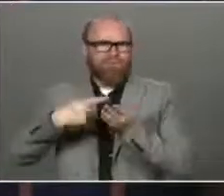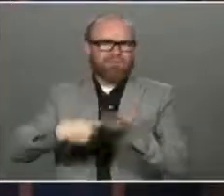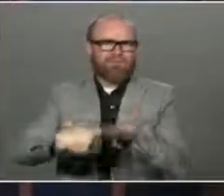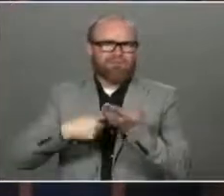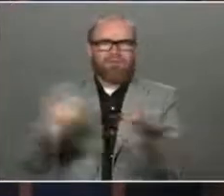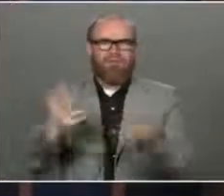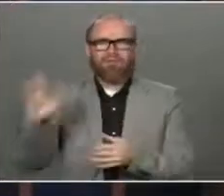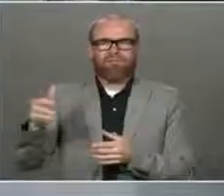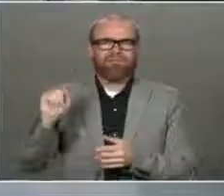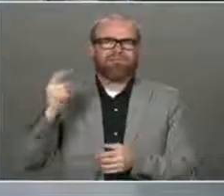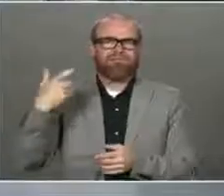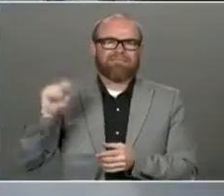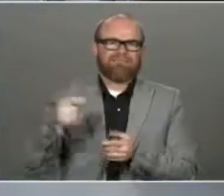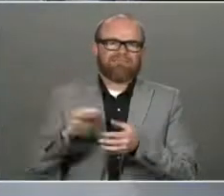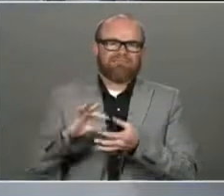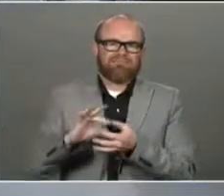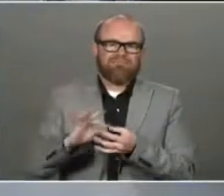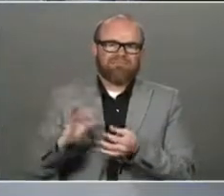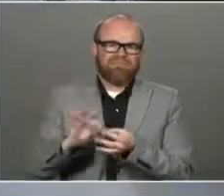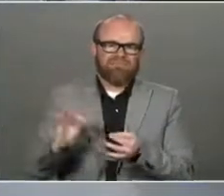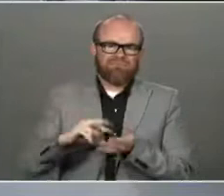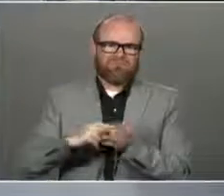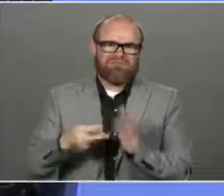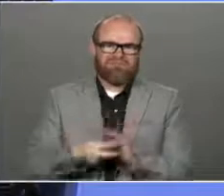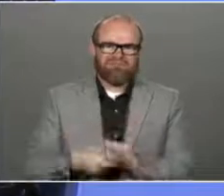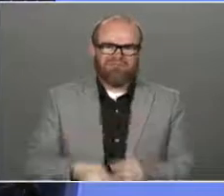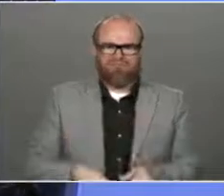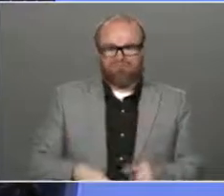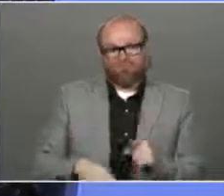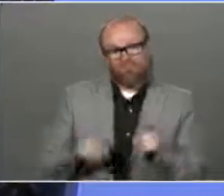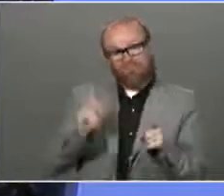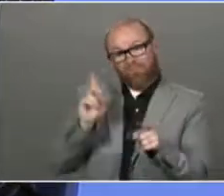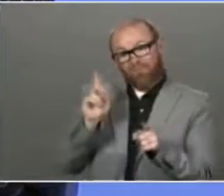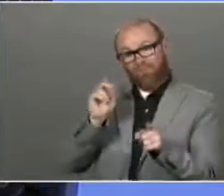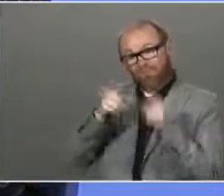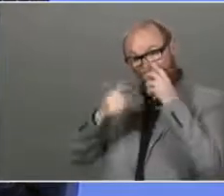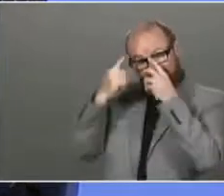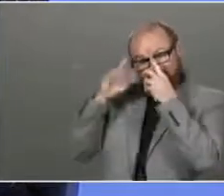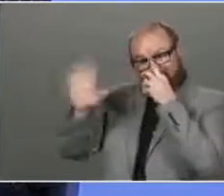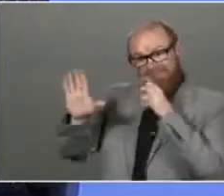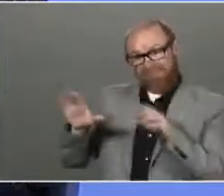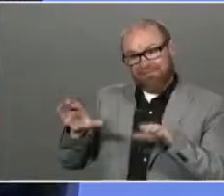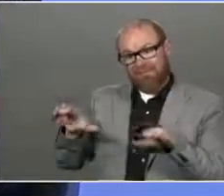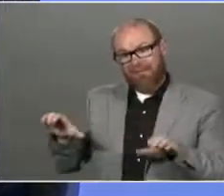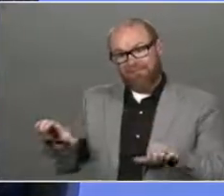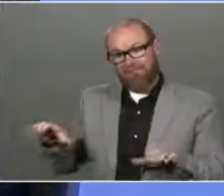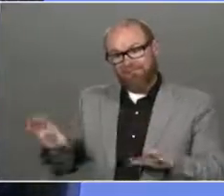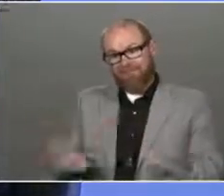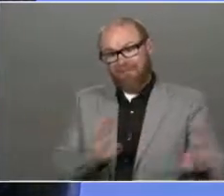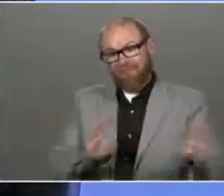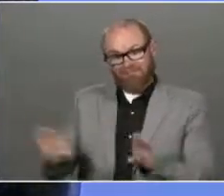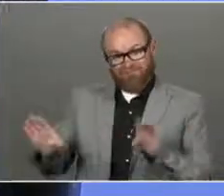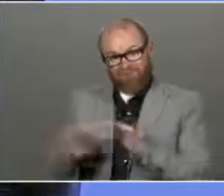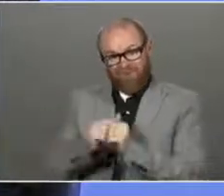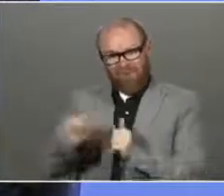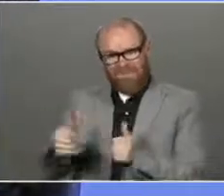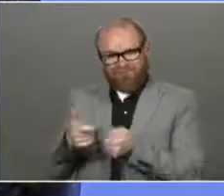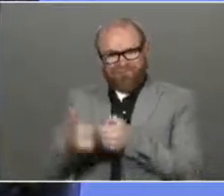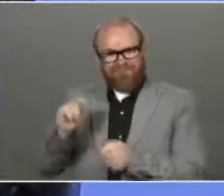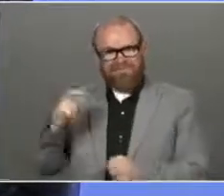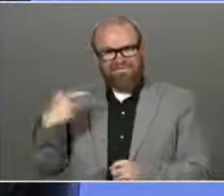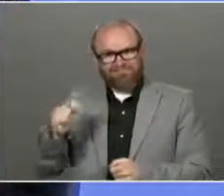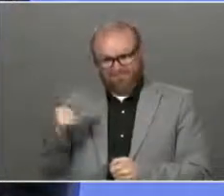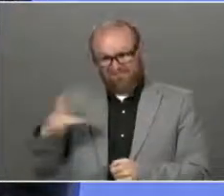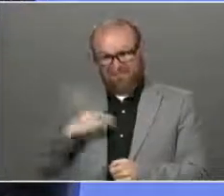texts meant. Do you think, his actions as portrayed by these texts were good or bad for the state of democracy in